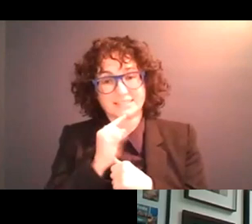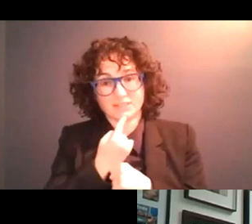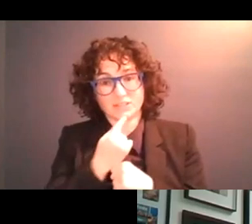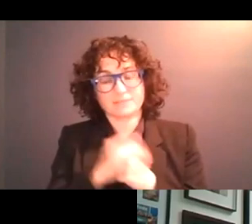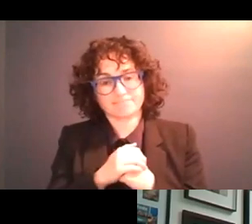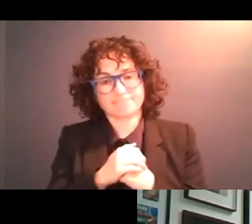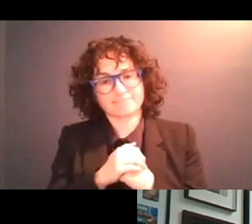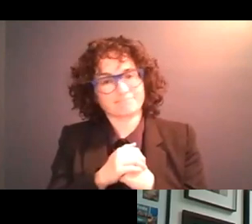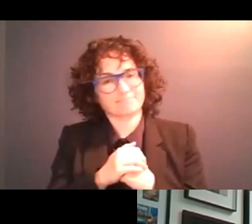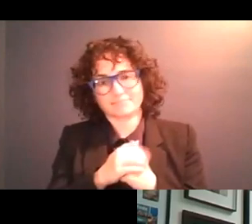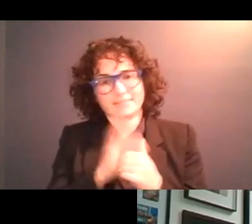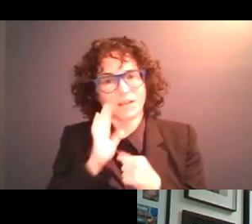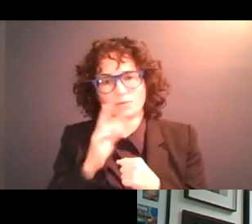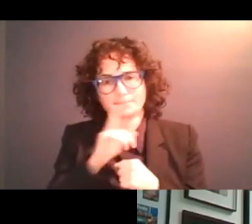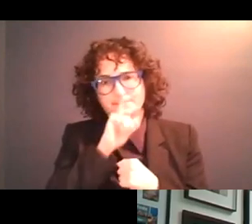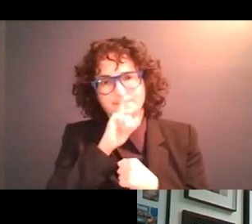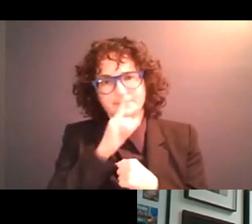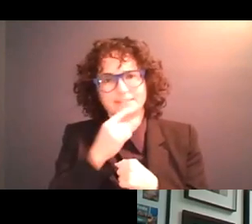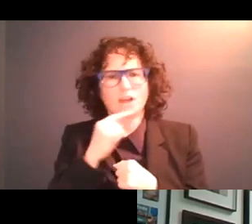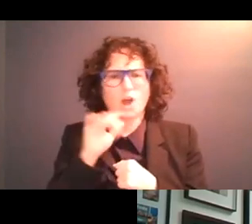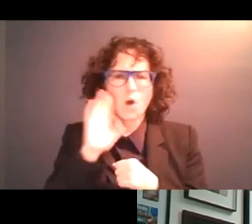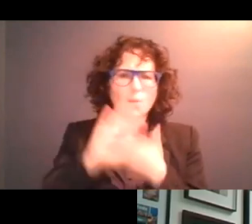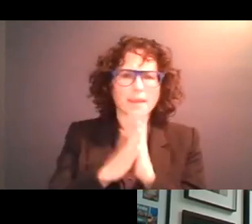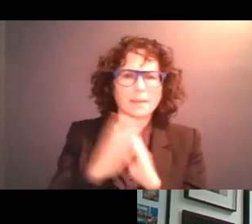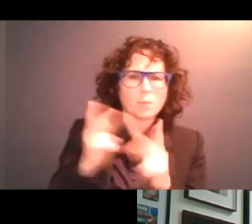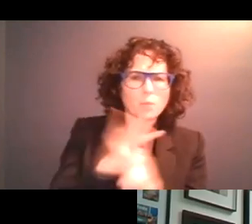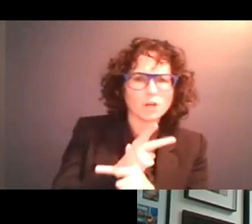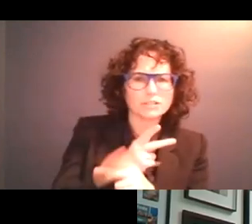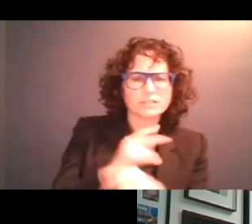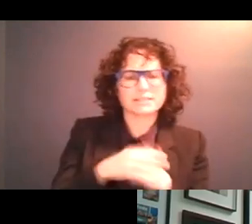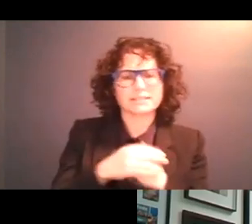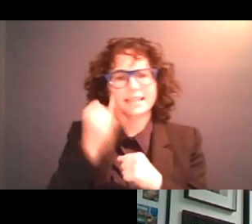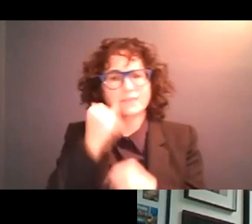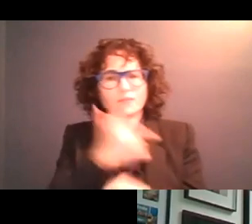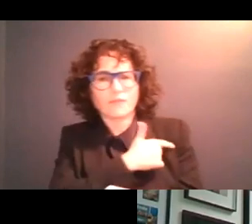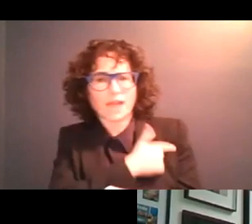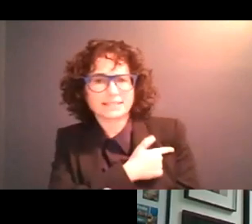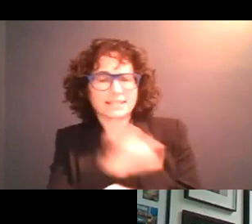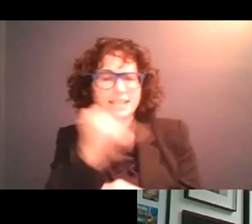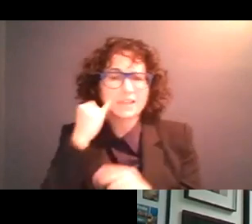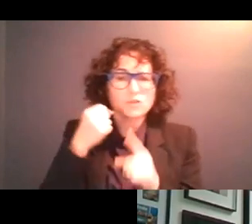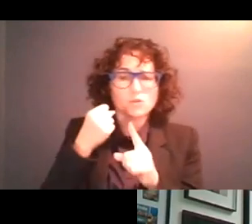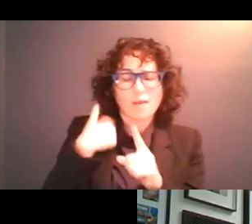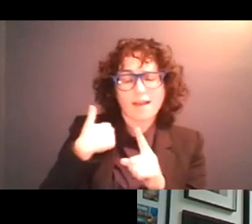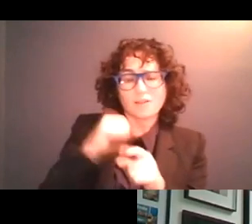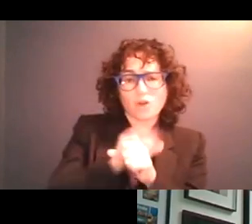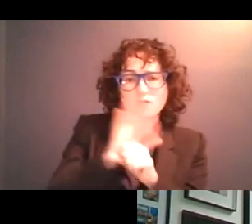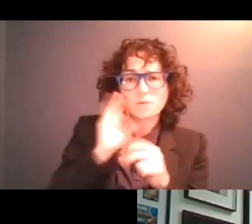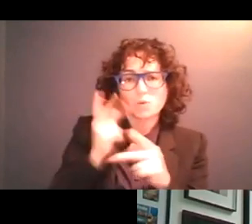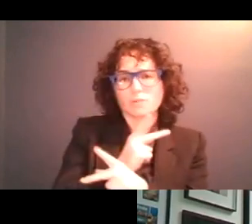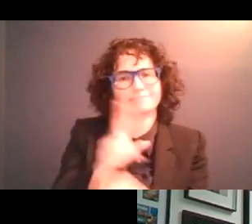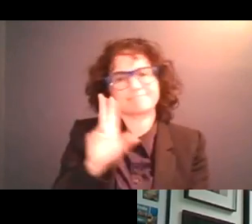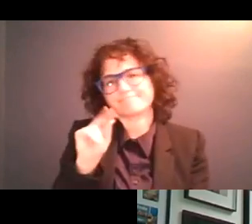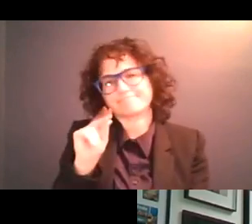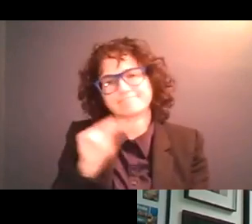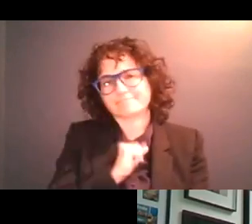I wouldn't dare to say, hey, you're going to get worse. You're going to get, if you were vaccinated, if you had COVID, it's going to be worse, because we have had